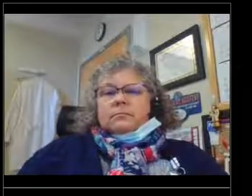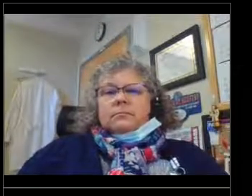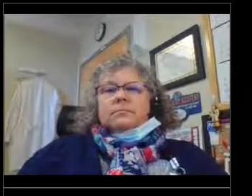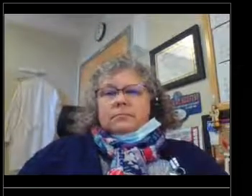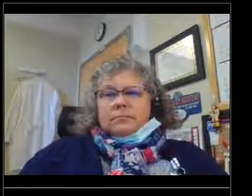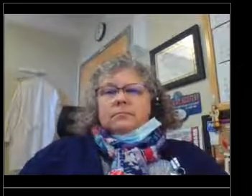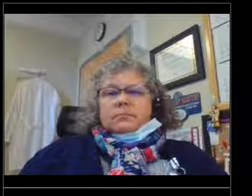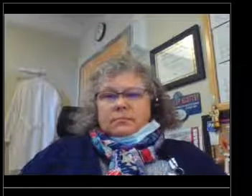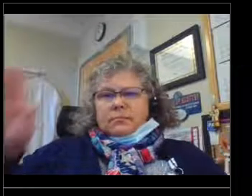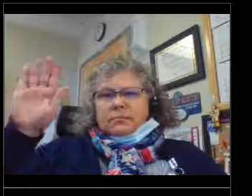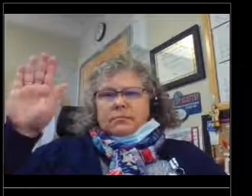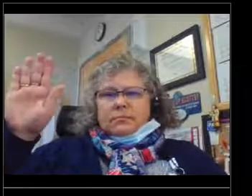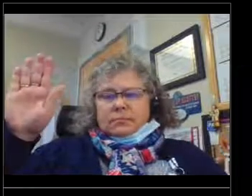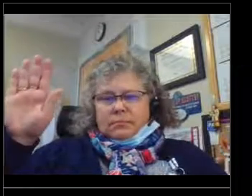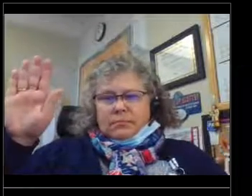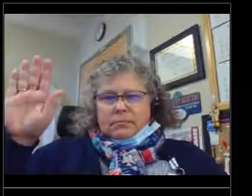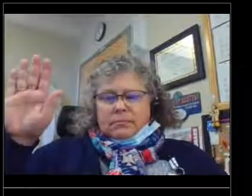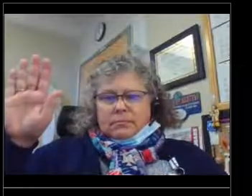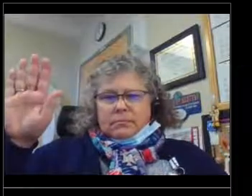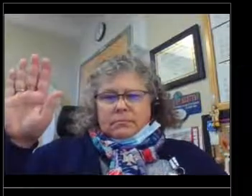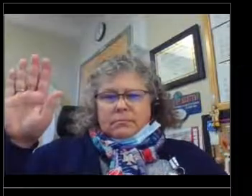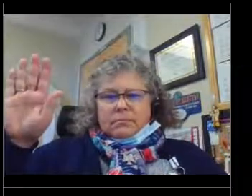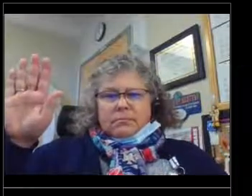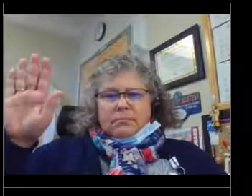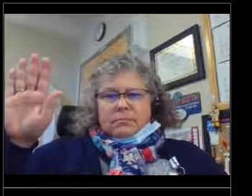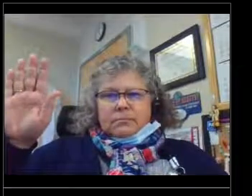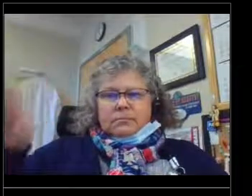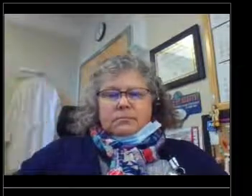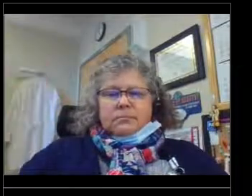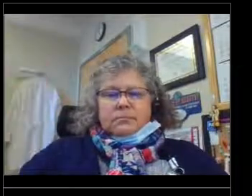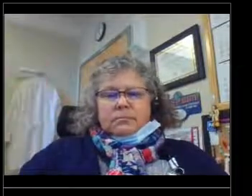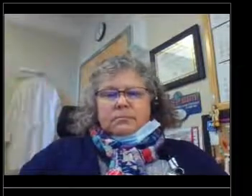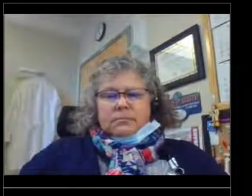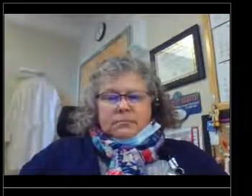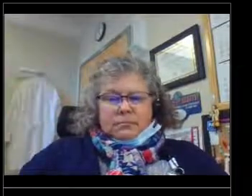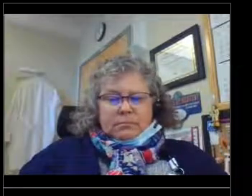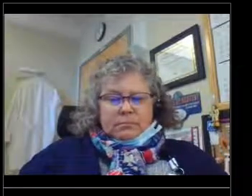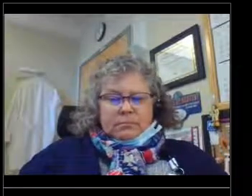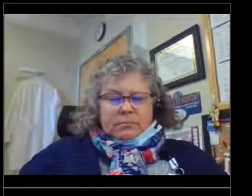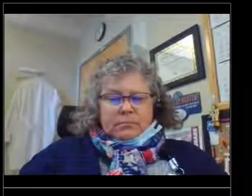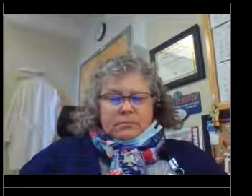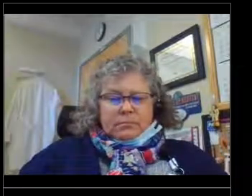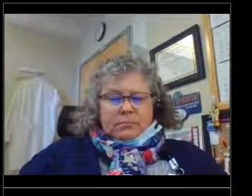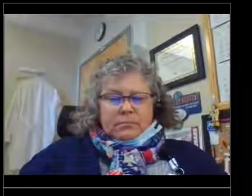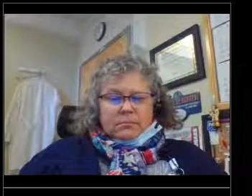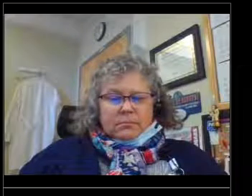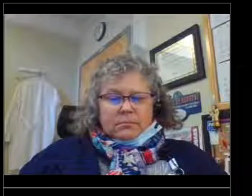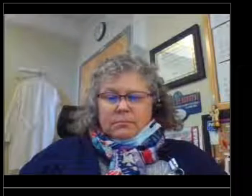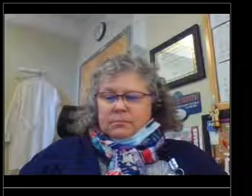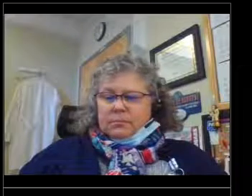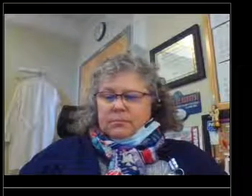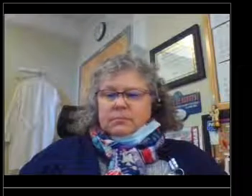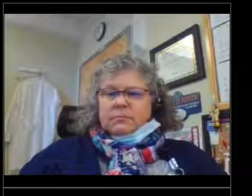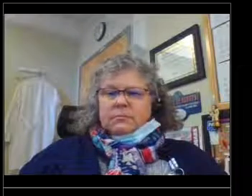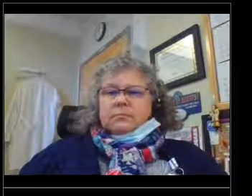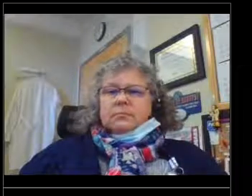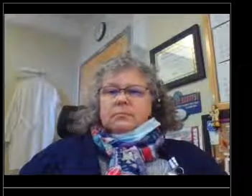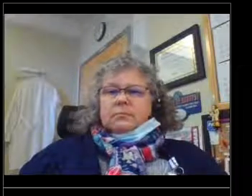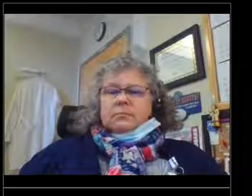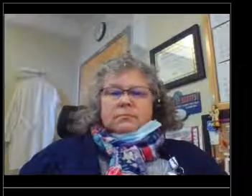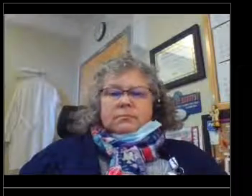has led as far as what exactly this means? For example, if a PA were to hire a physician to be their